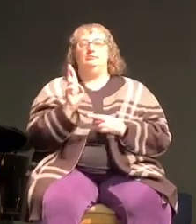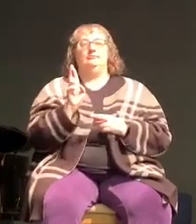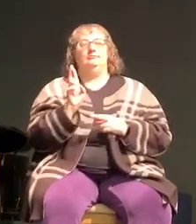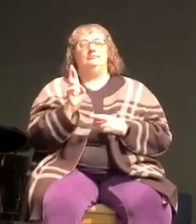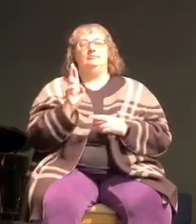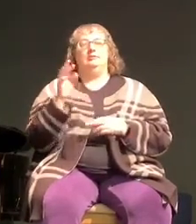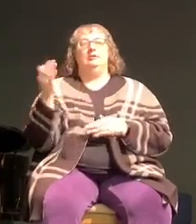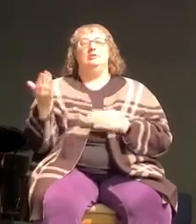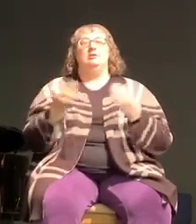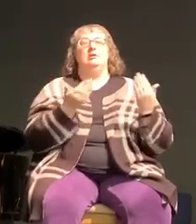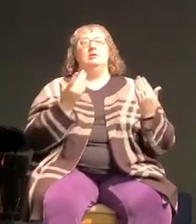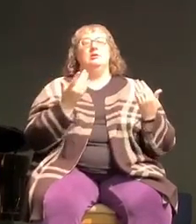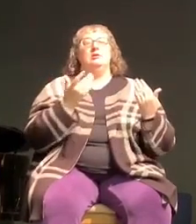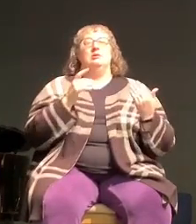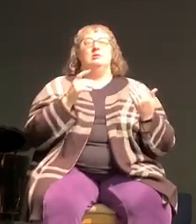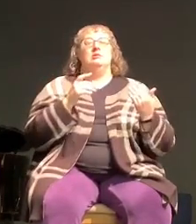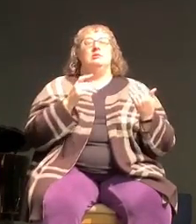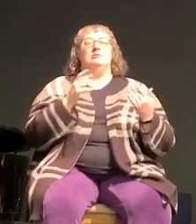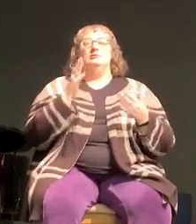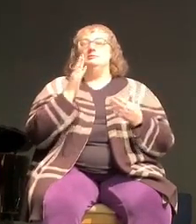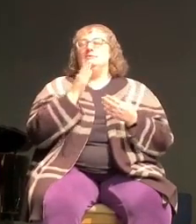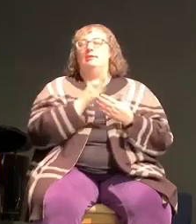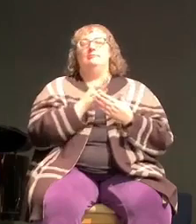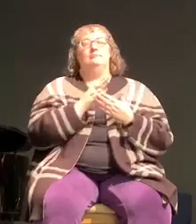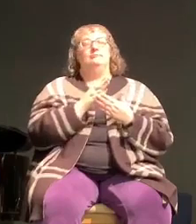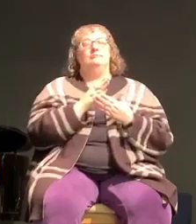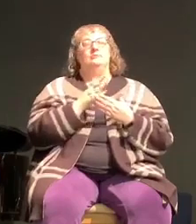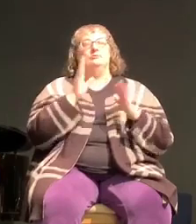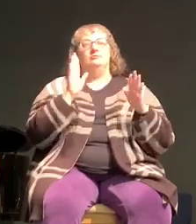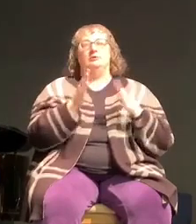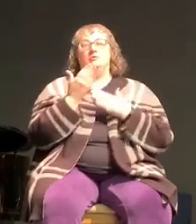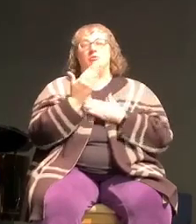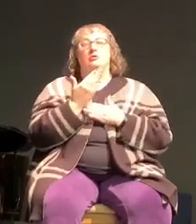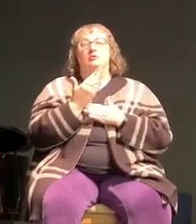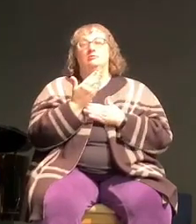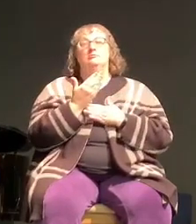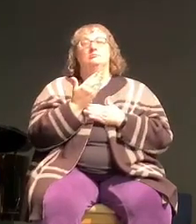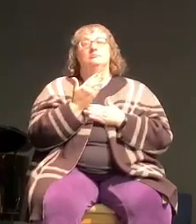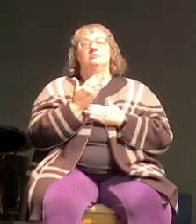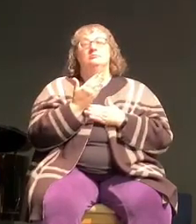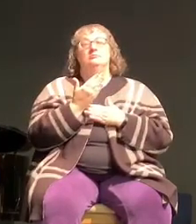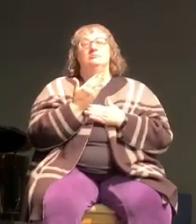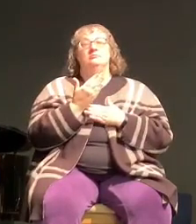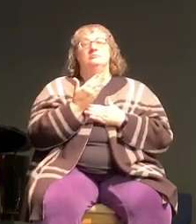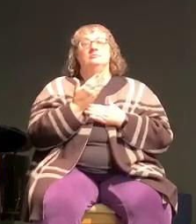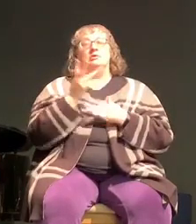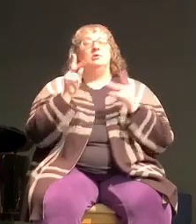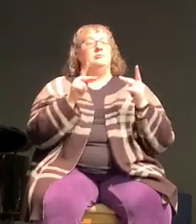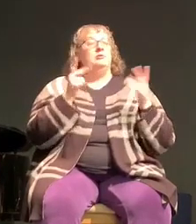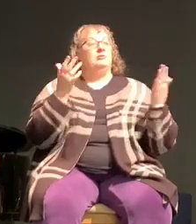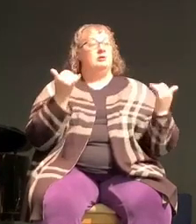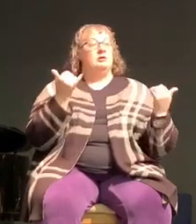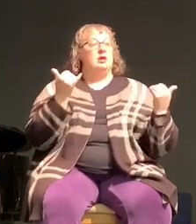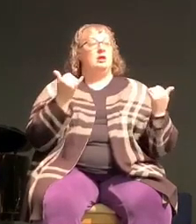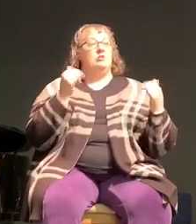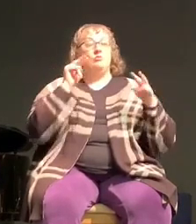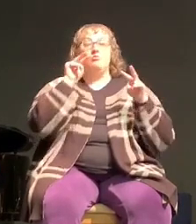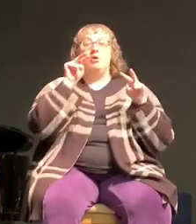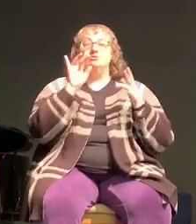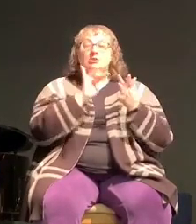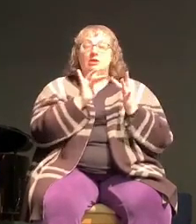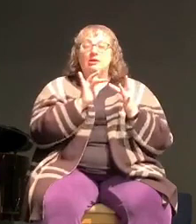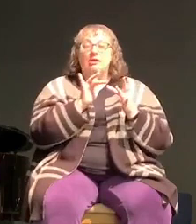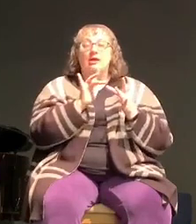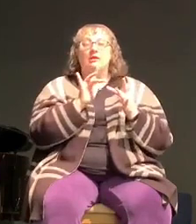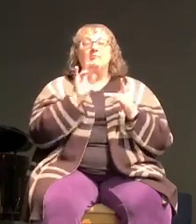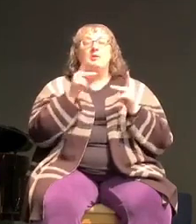This invitation also does not stop just for Sunday morning. There are people right now that are watching online. There are people that